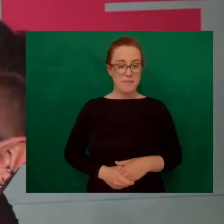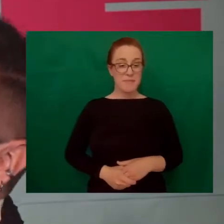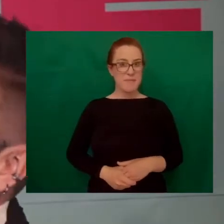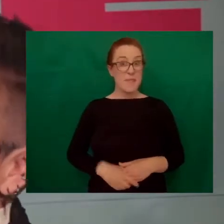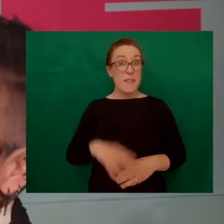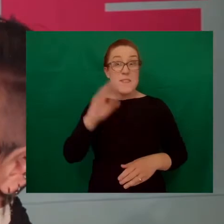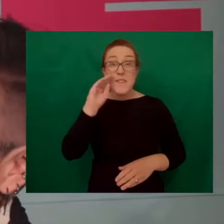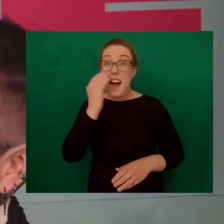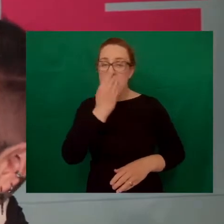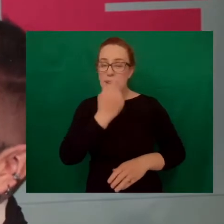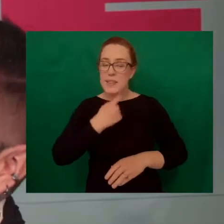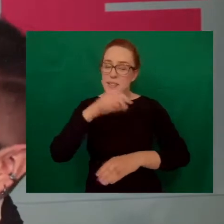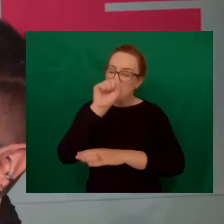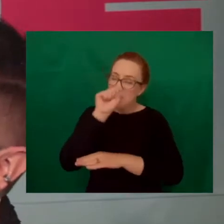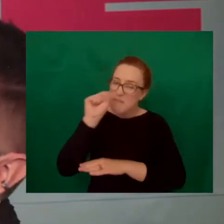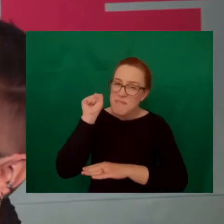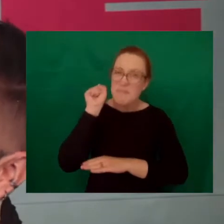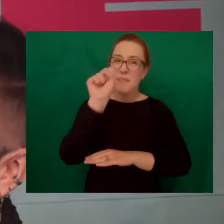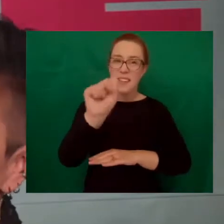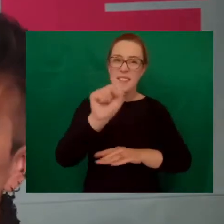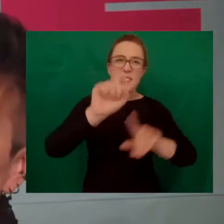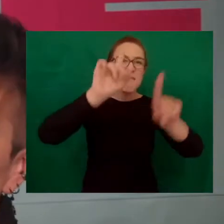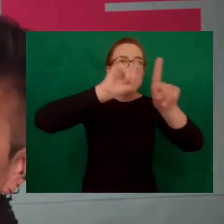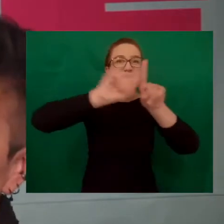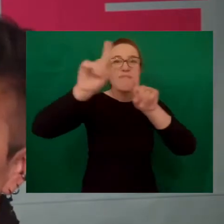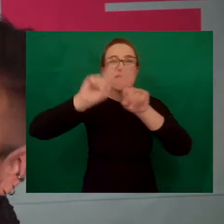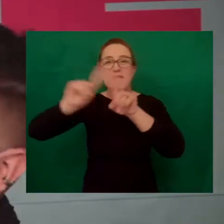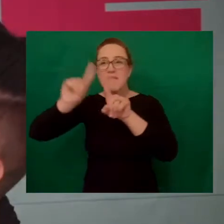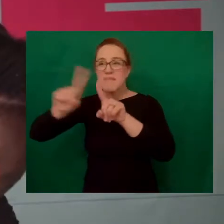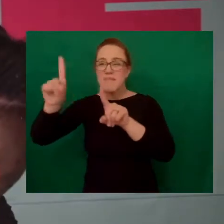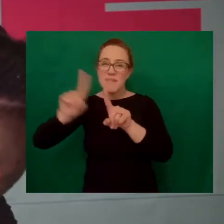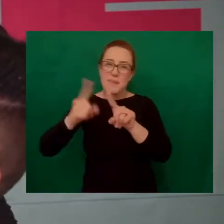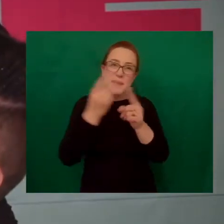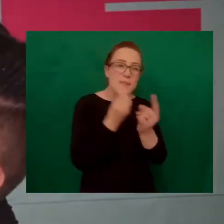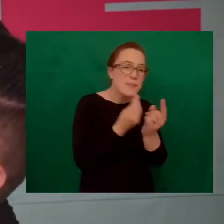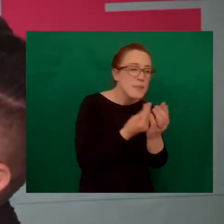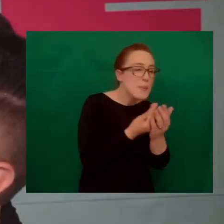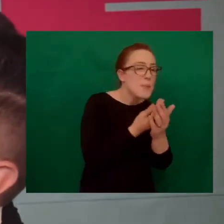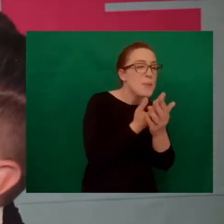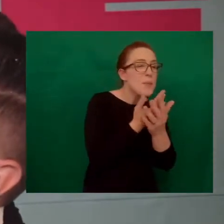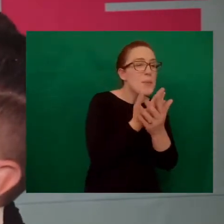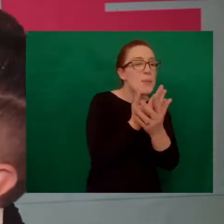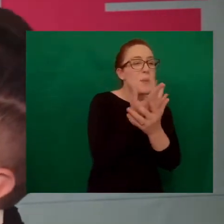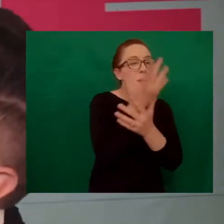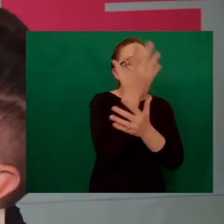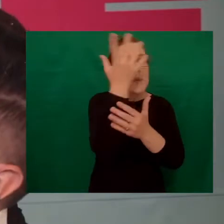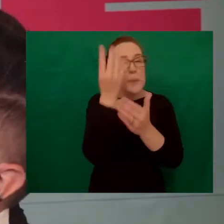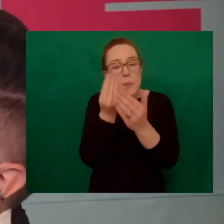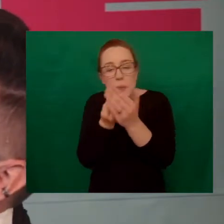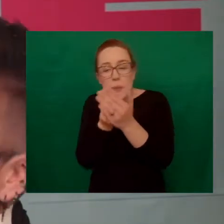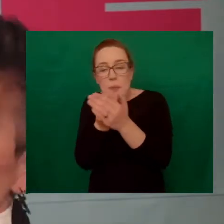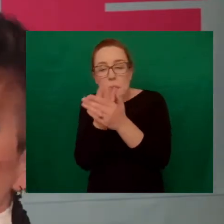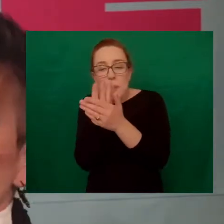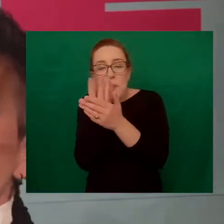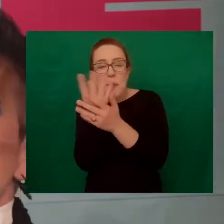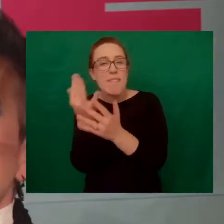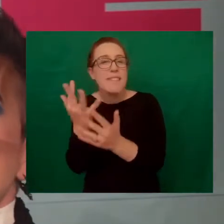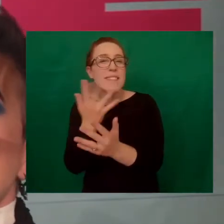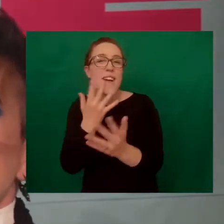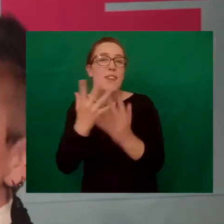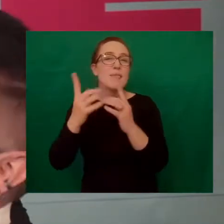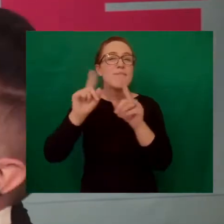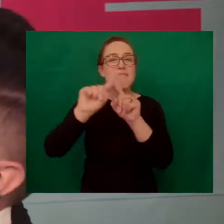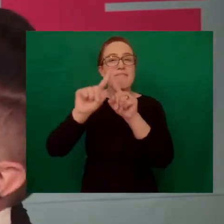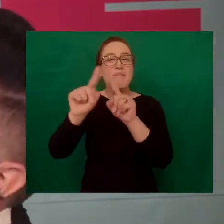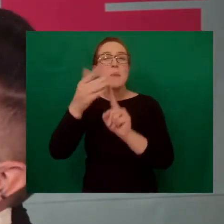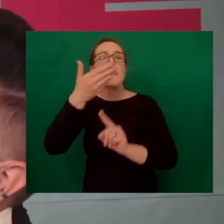I love flowers. There's so many different sizes and colors. Tall and small, and each with a special